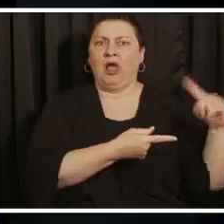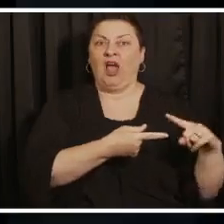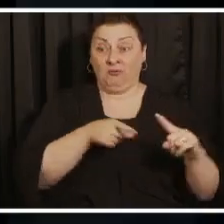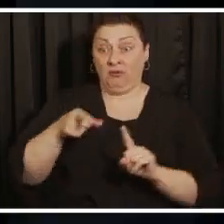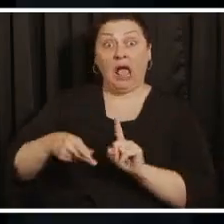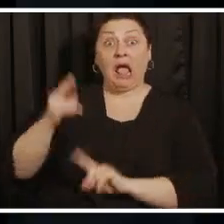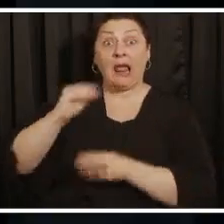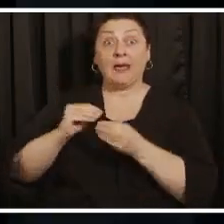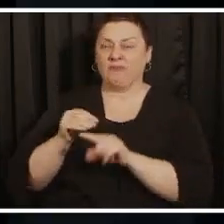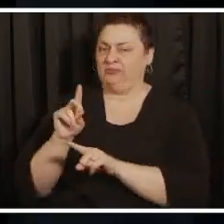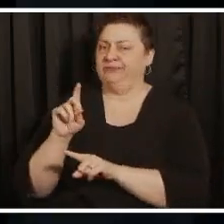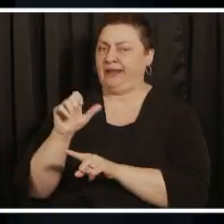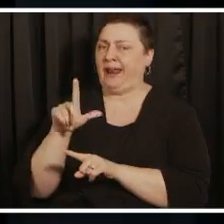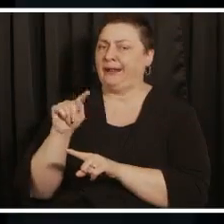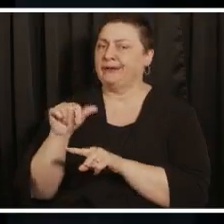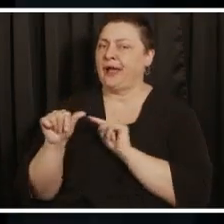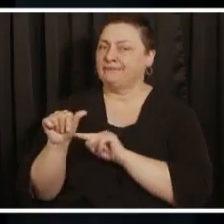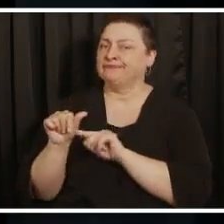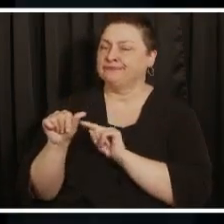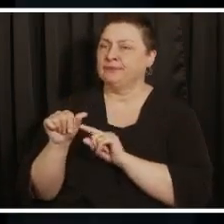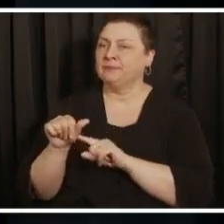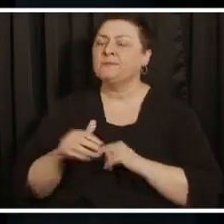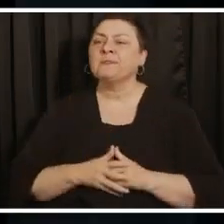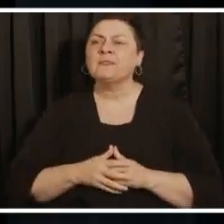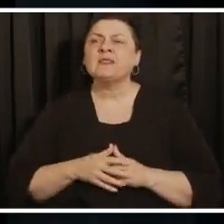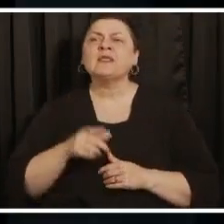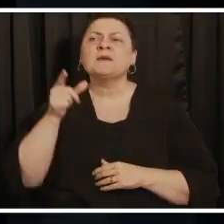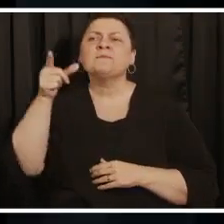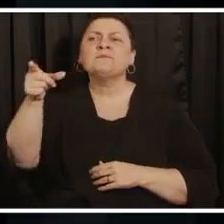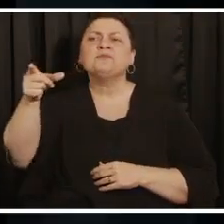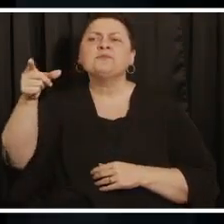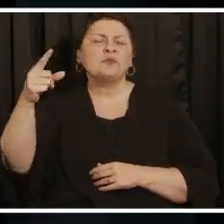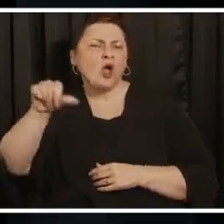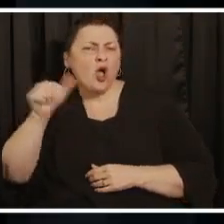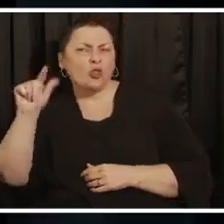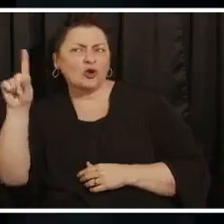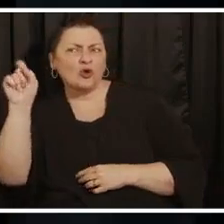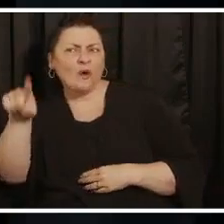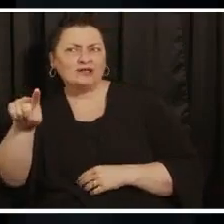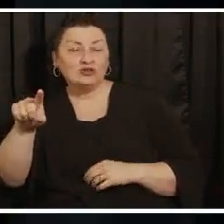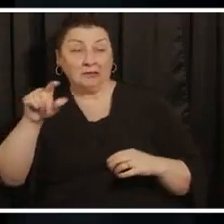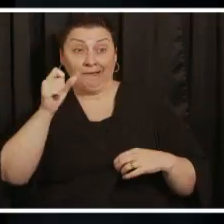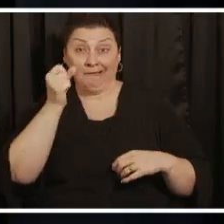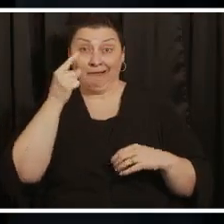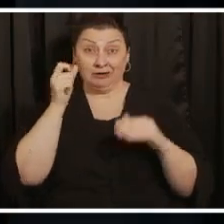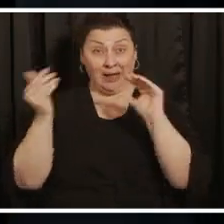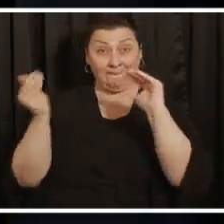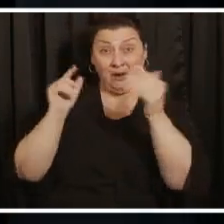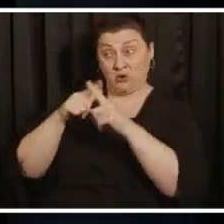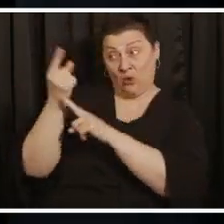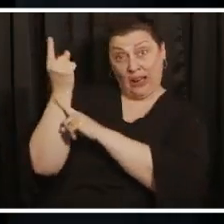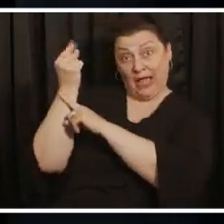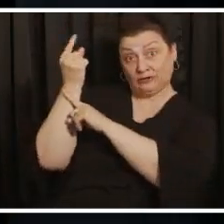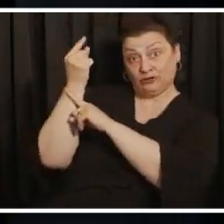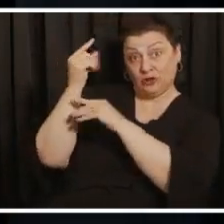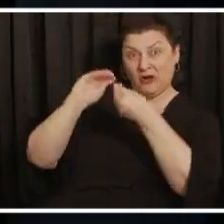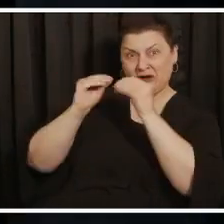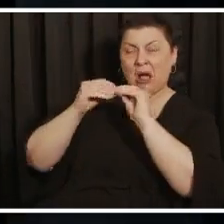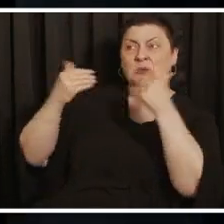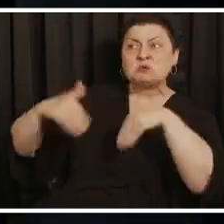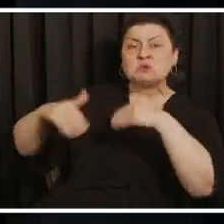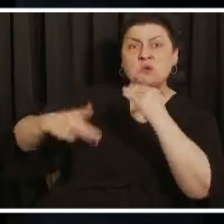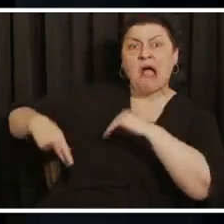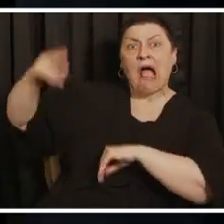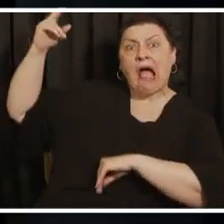you talk about how important it is not to get back to the numbers that we saw last year and emphasizing the testing in schools, right? Because if